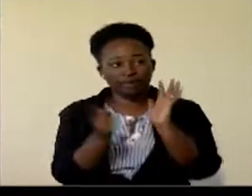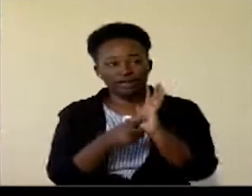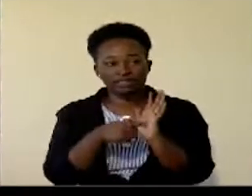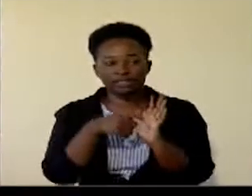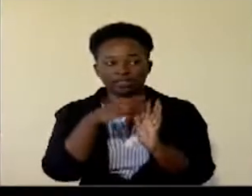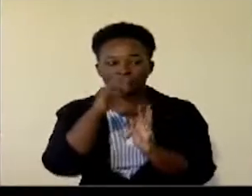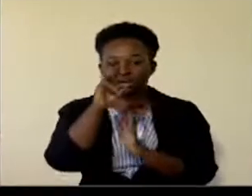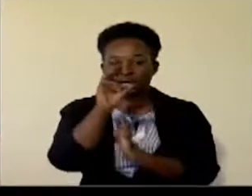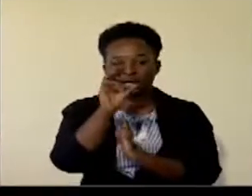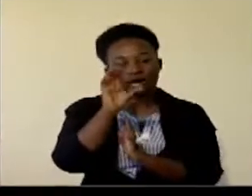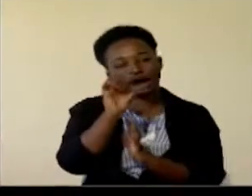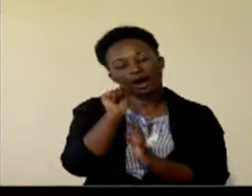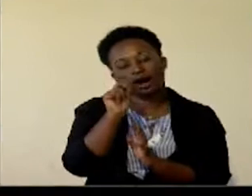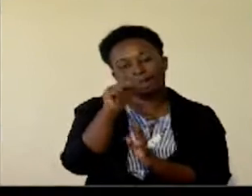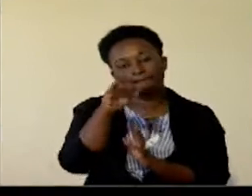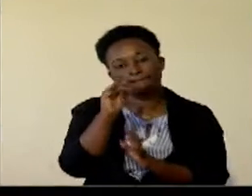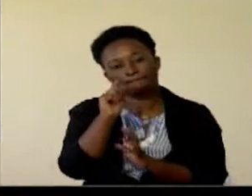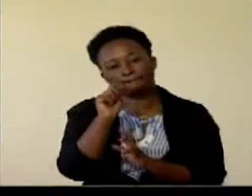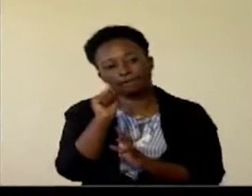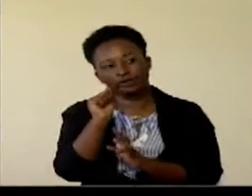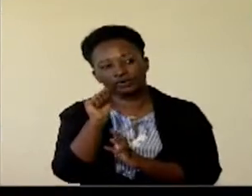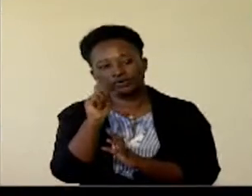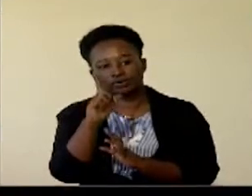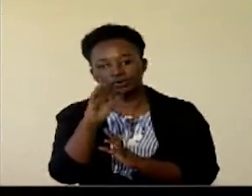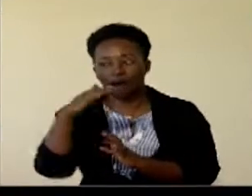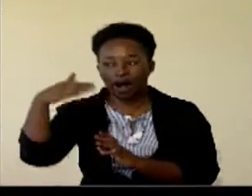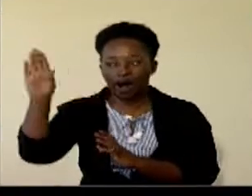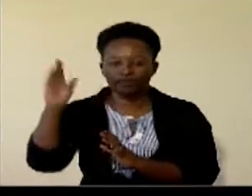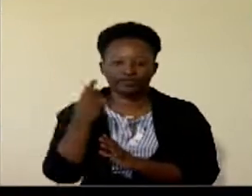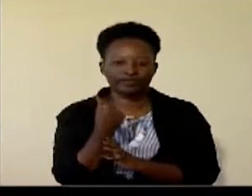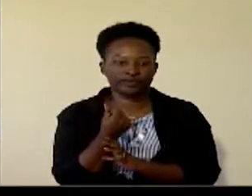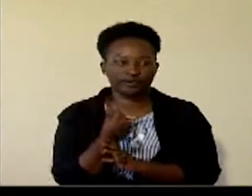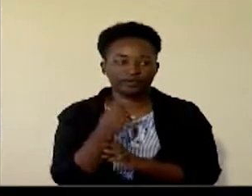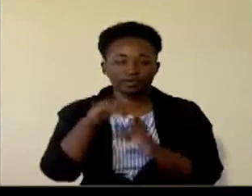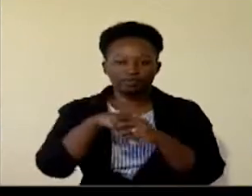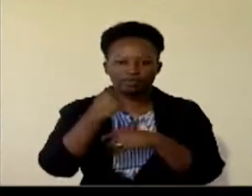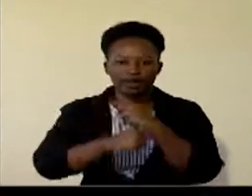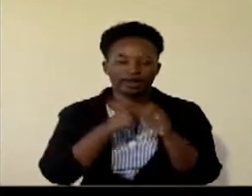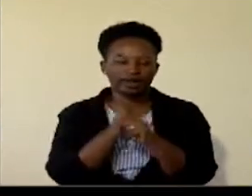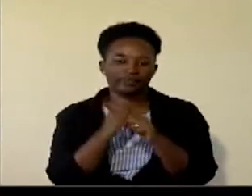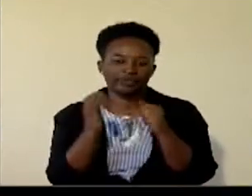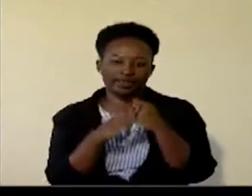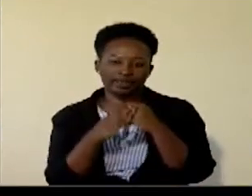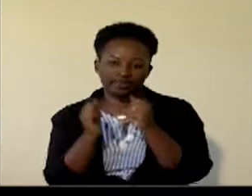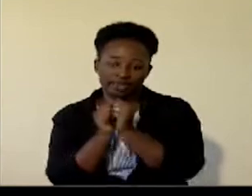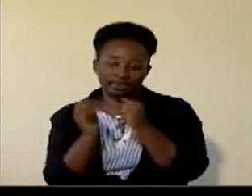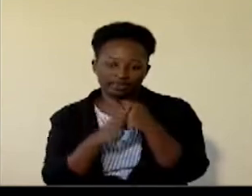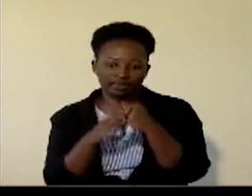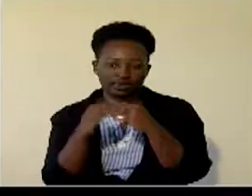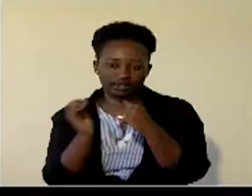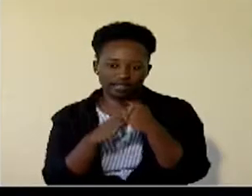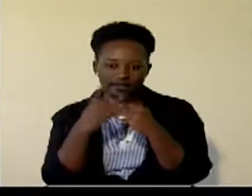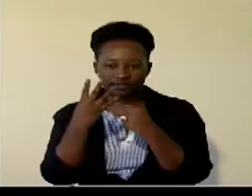column of 1995, check on capital flows. In 1995, the inflow is 350 million.